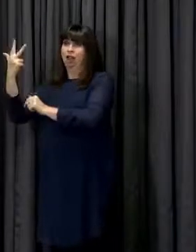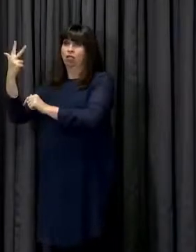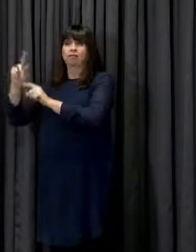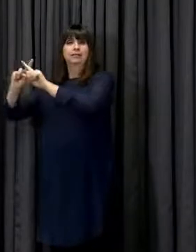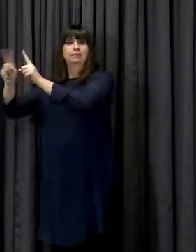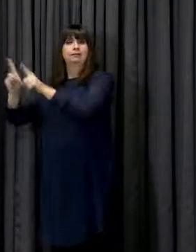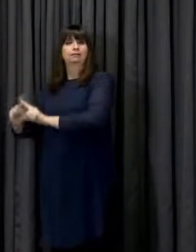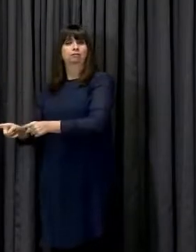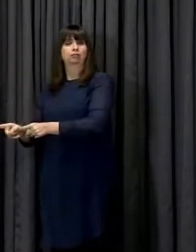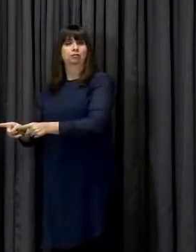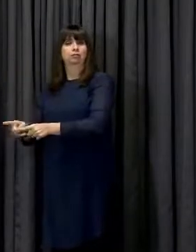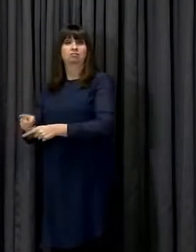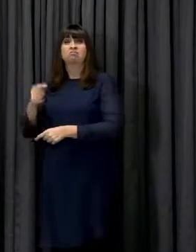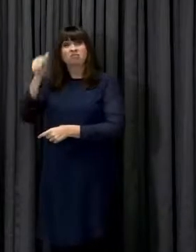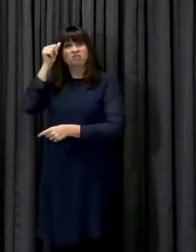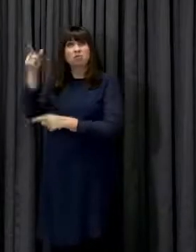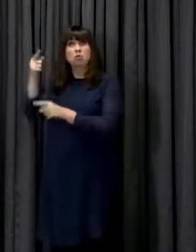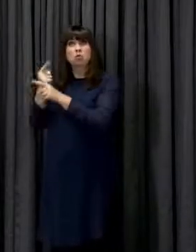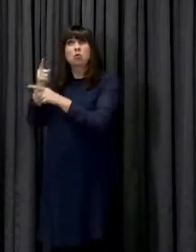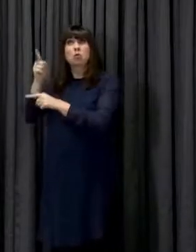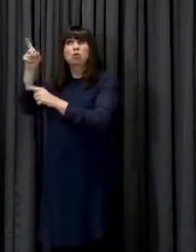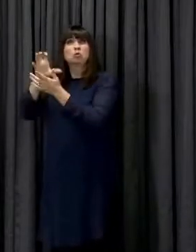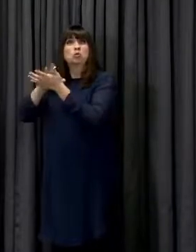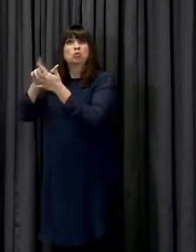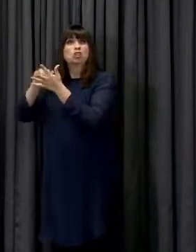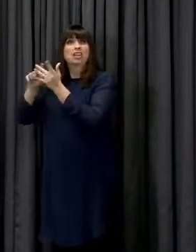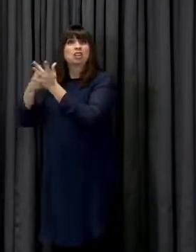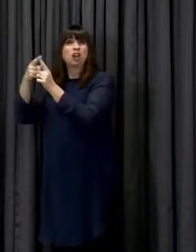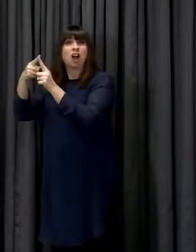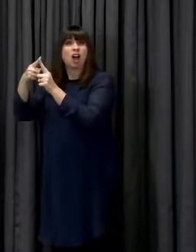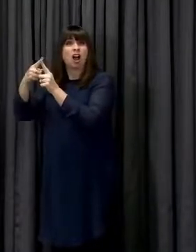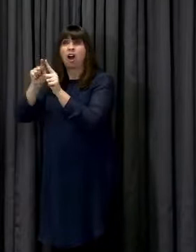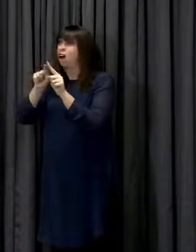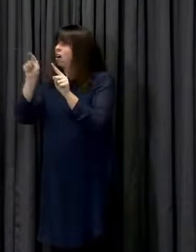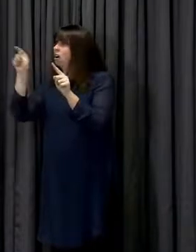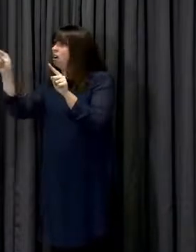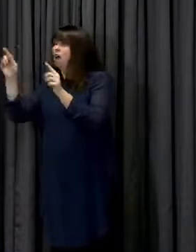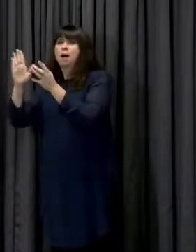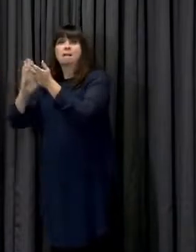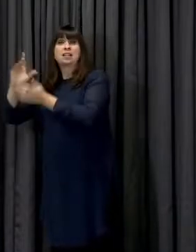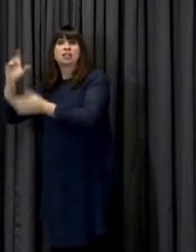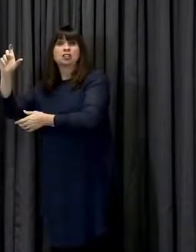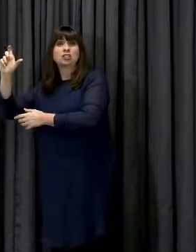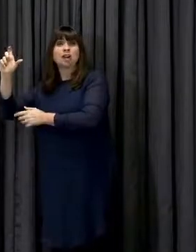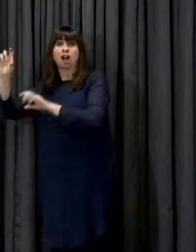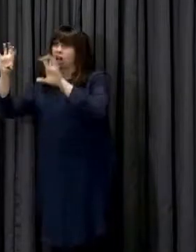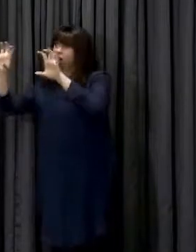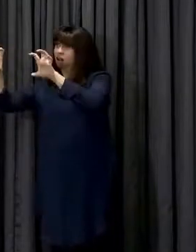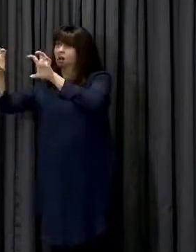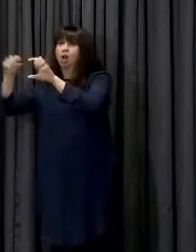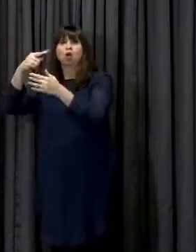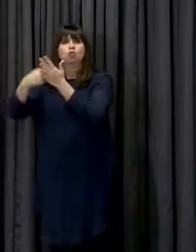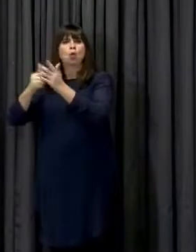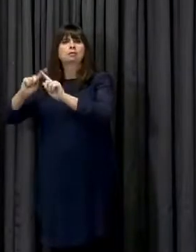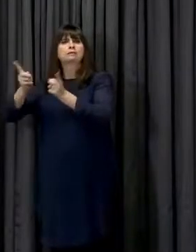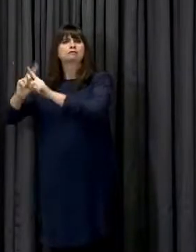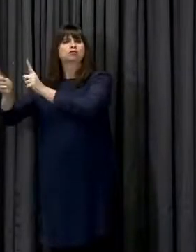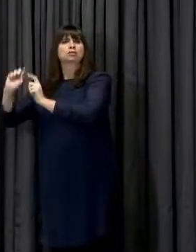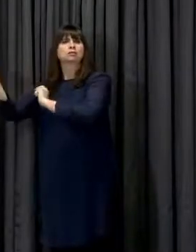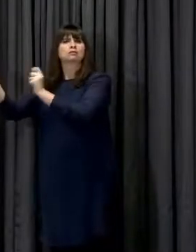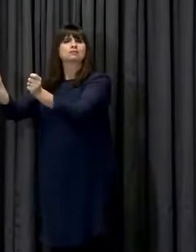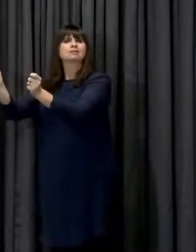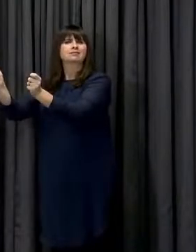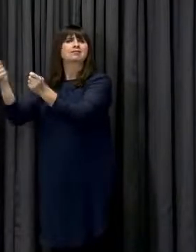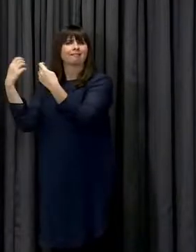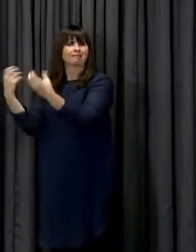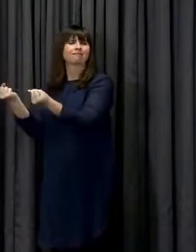people in Cheshire and people in the Manchester area where they've got different tiers, you'd have the same issue about what you can and can't do in different